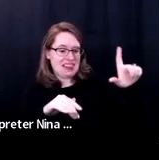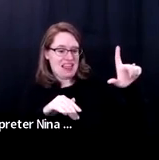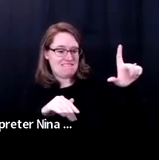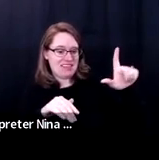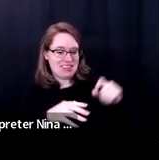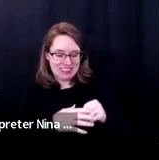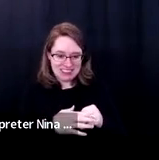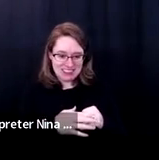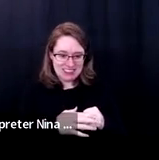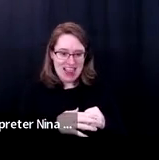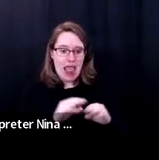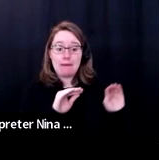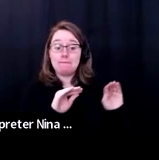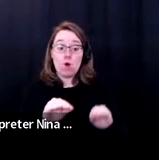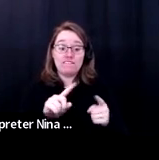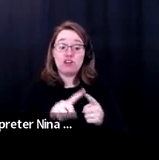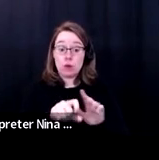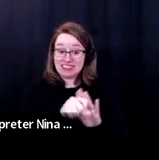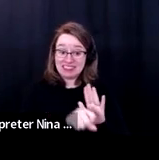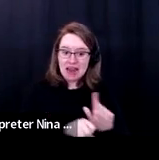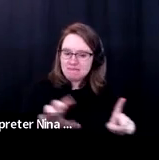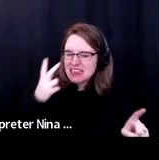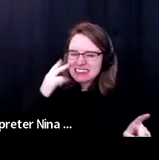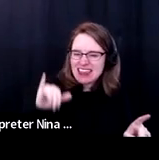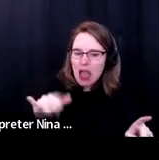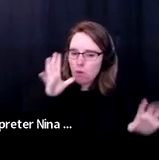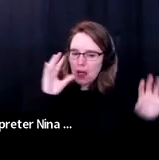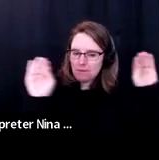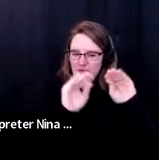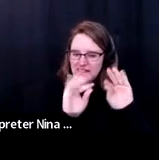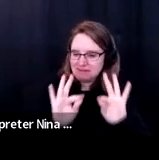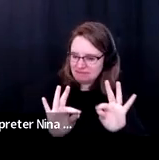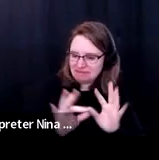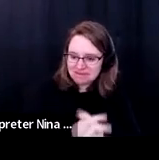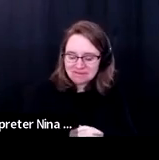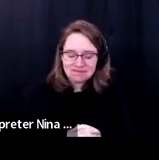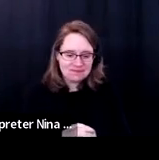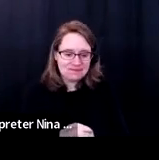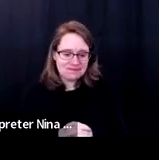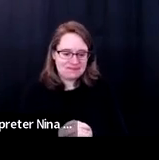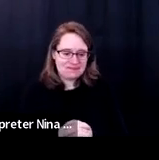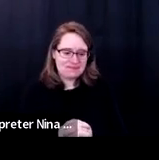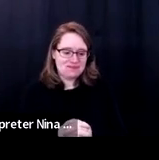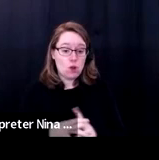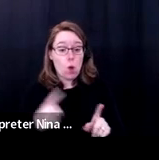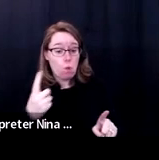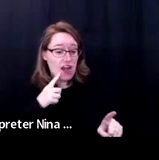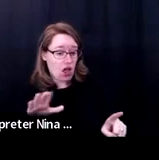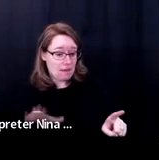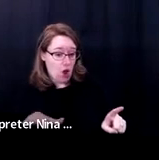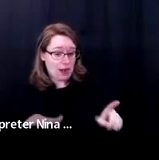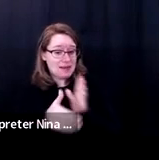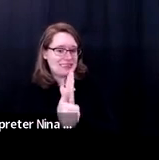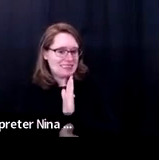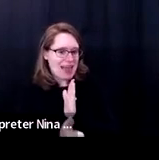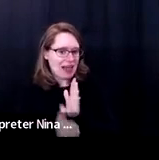in migration to the state. Oh, yep, I see it. I will move that over. There's one on the bottom too. It's talent